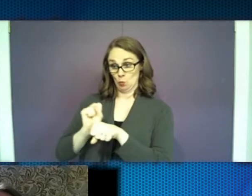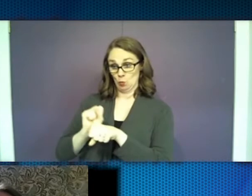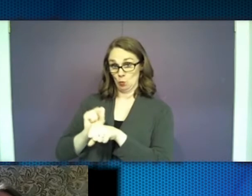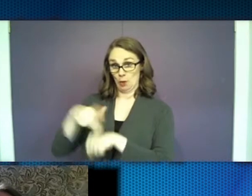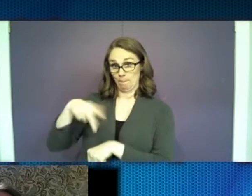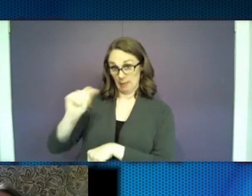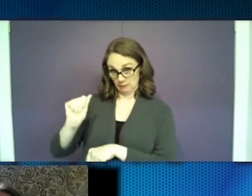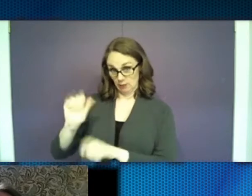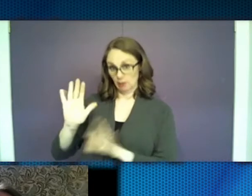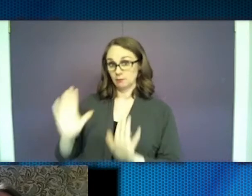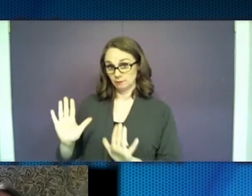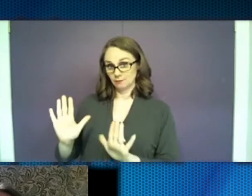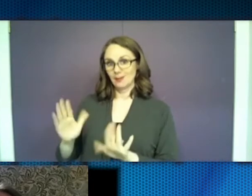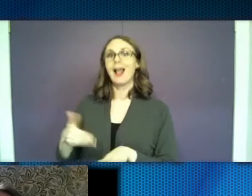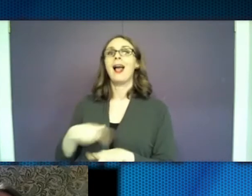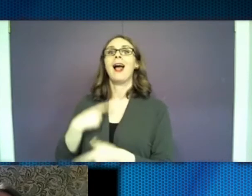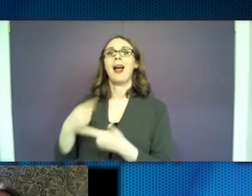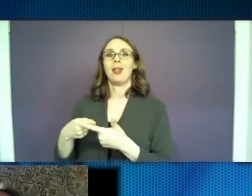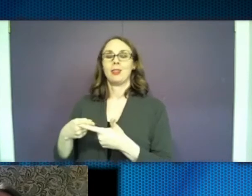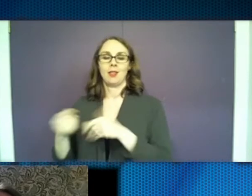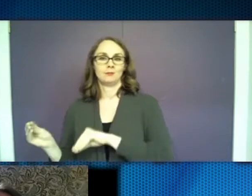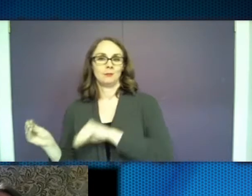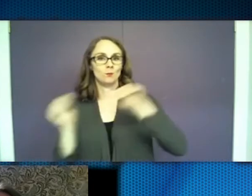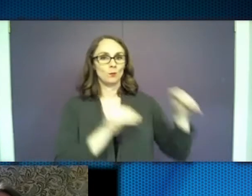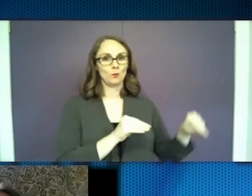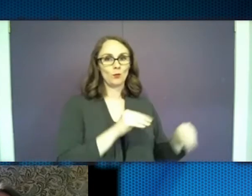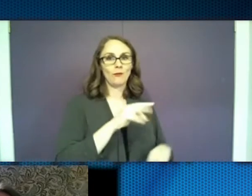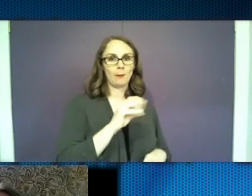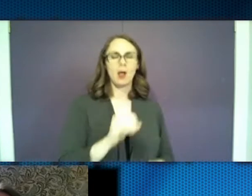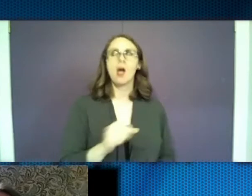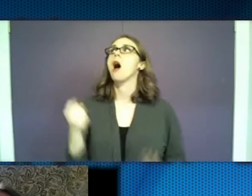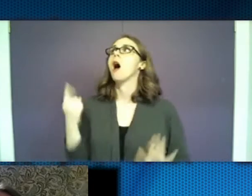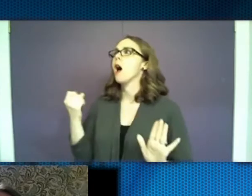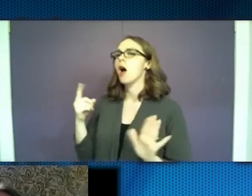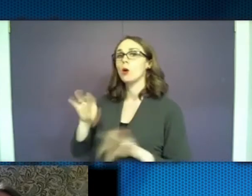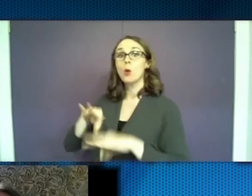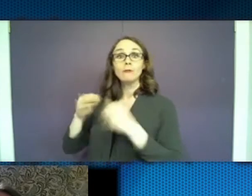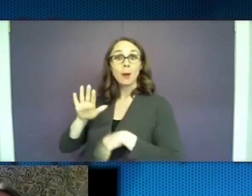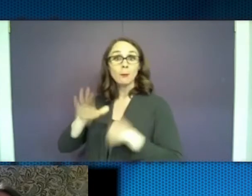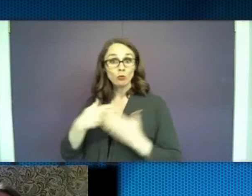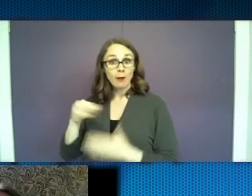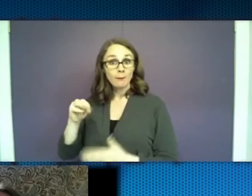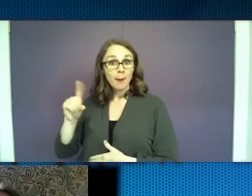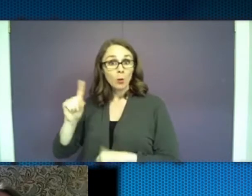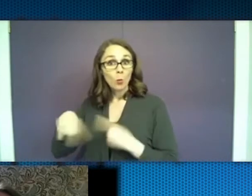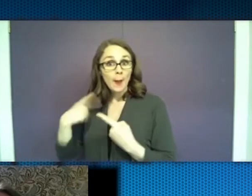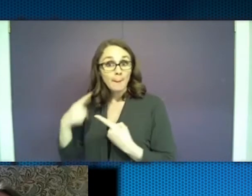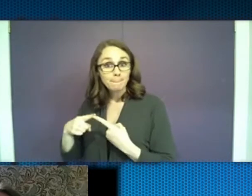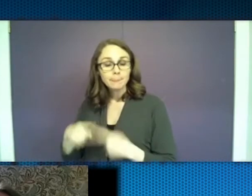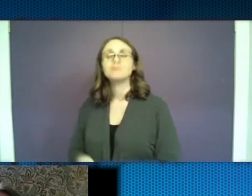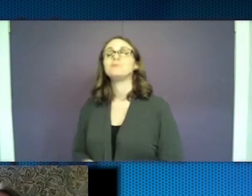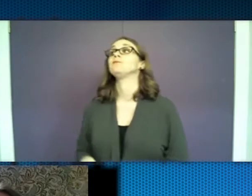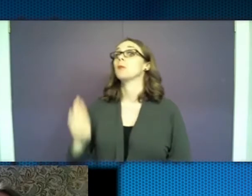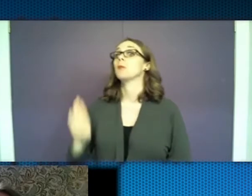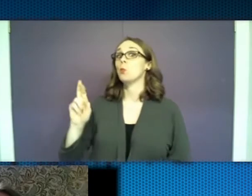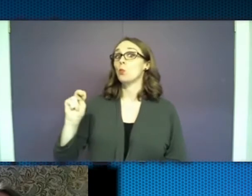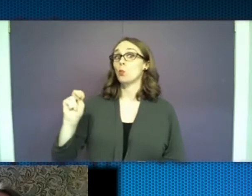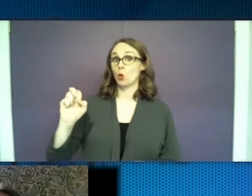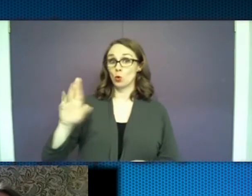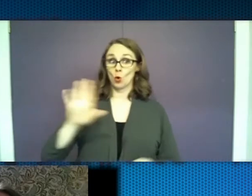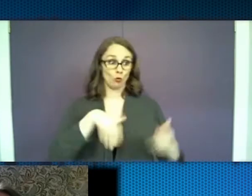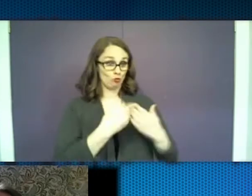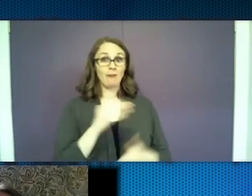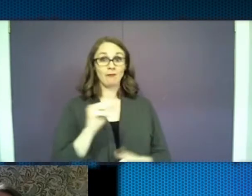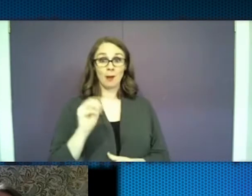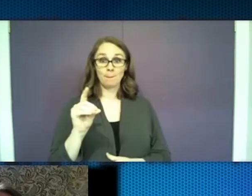servitude before moving on to Maryland. Gotcha. So when did the family arrive in Maryland? So the Brunners arrived in